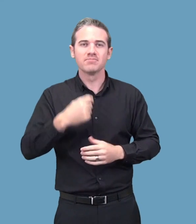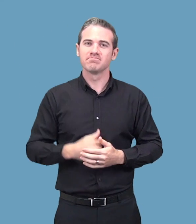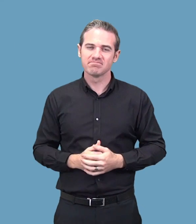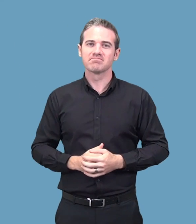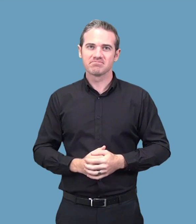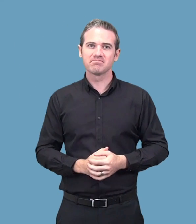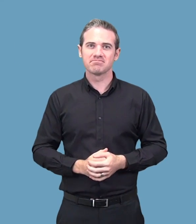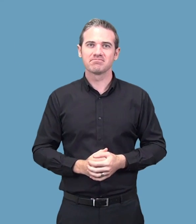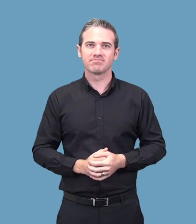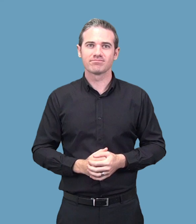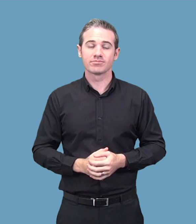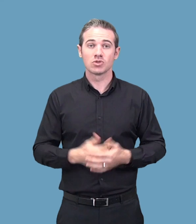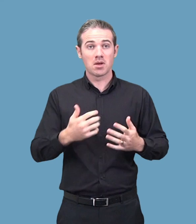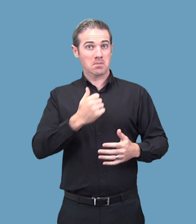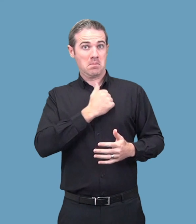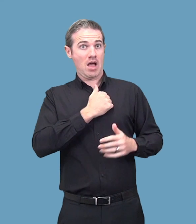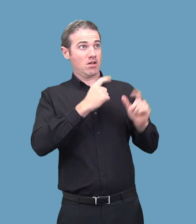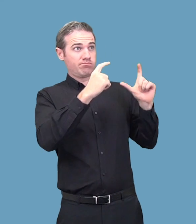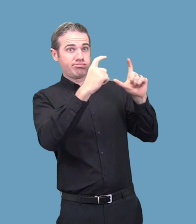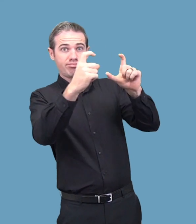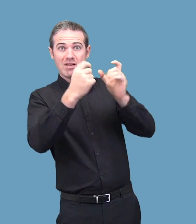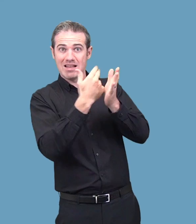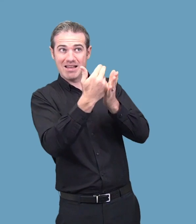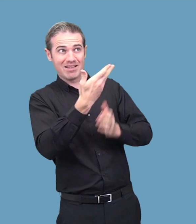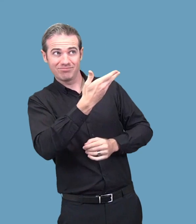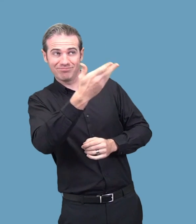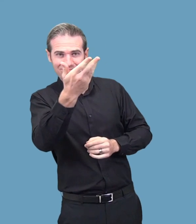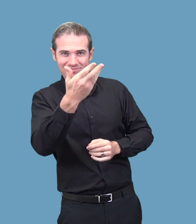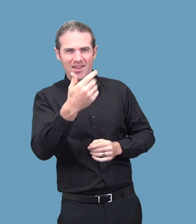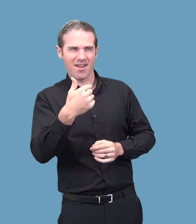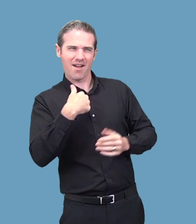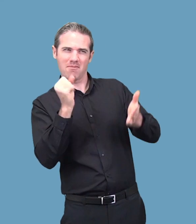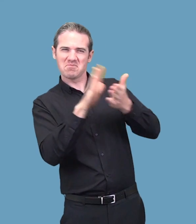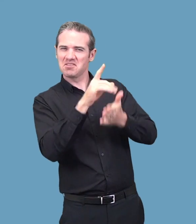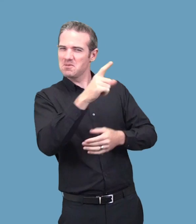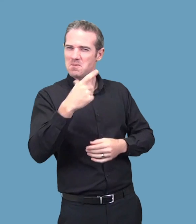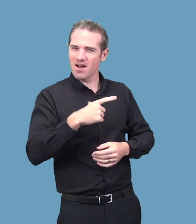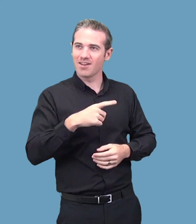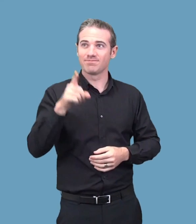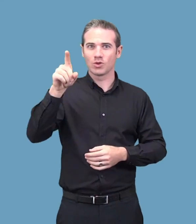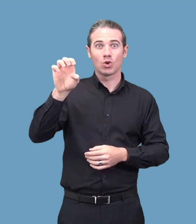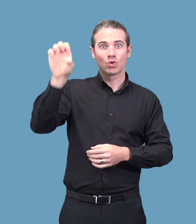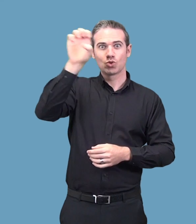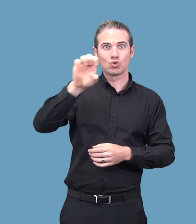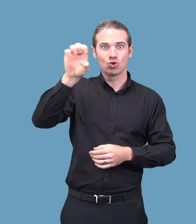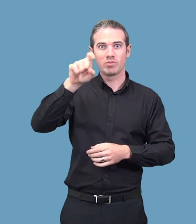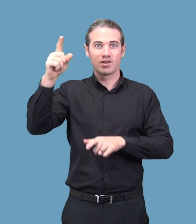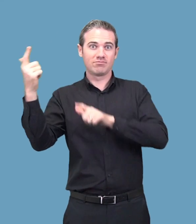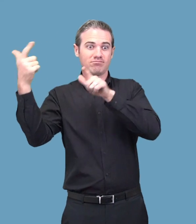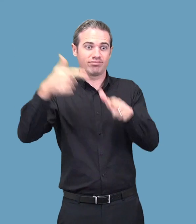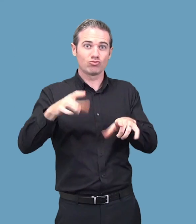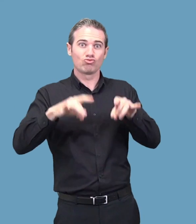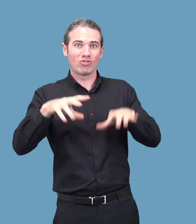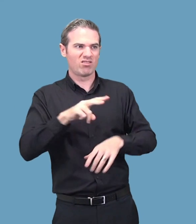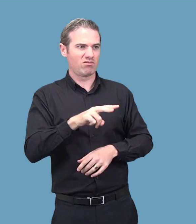mean, it well and truly was civilised, but it's how the explorers saw Aboriginal people through their own eyes and what made them civilised. Was